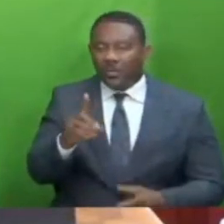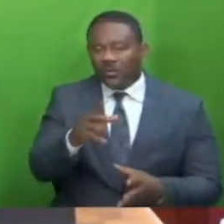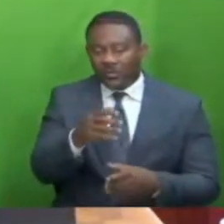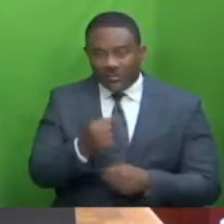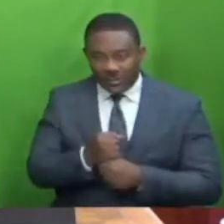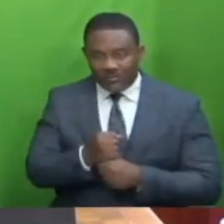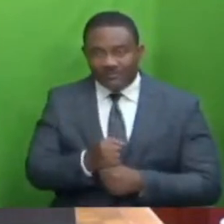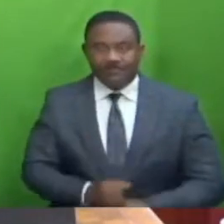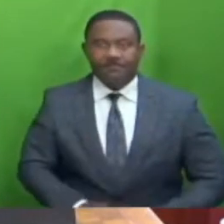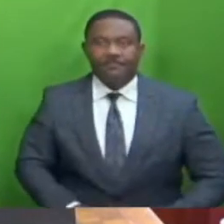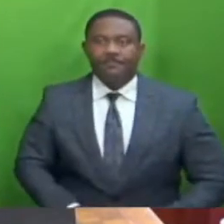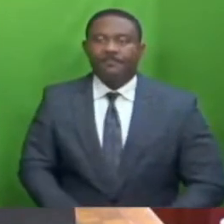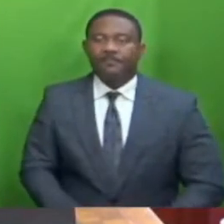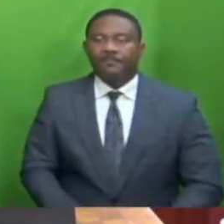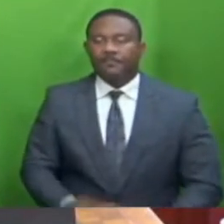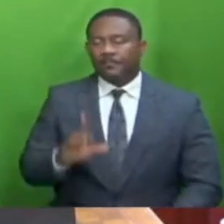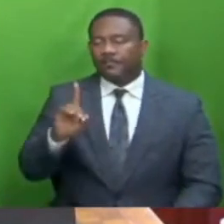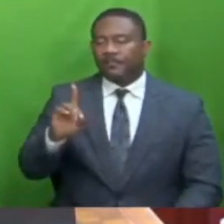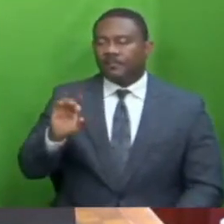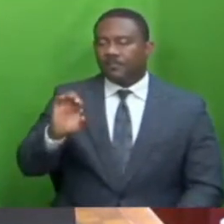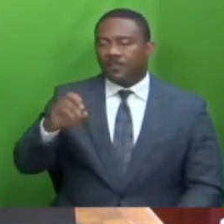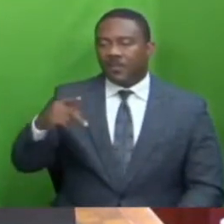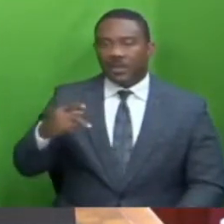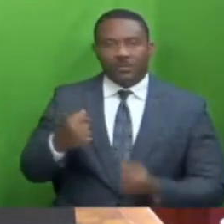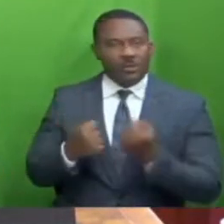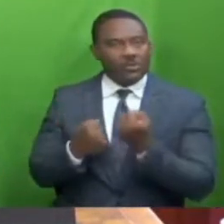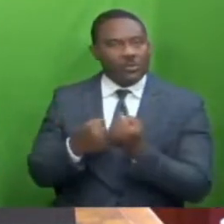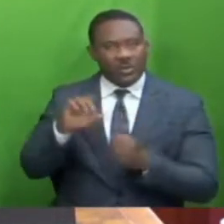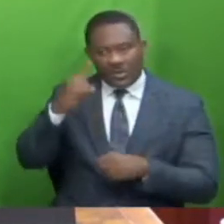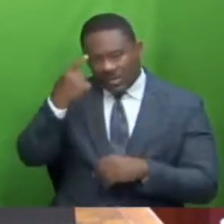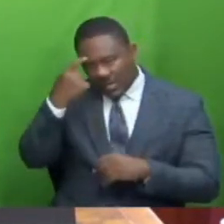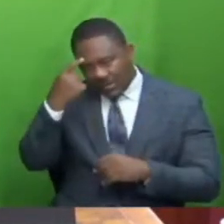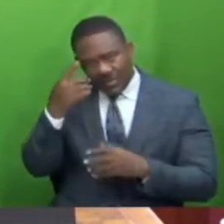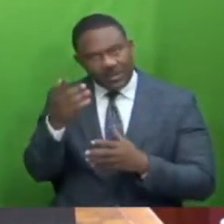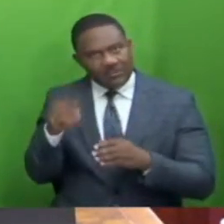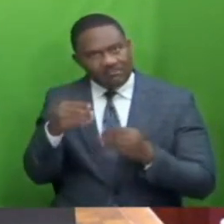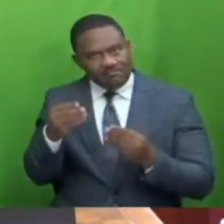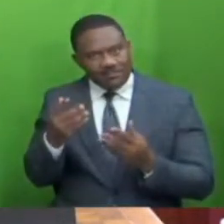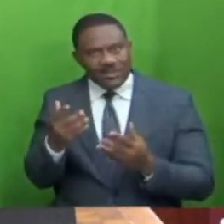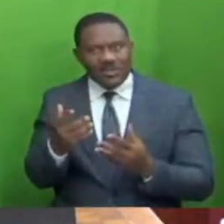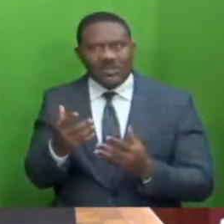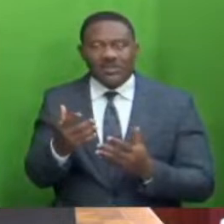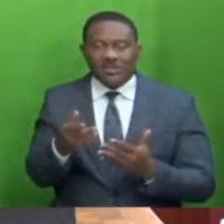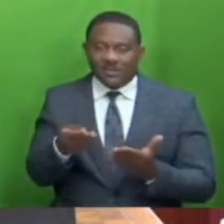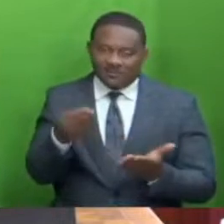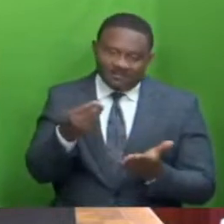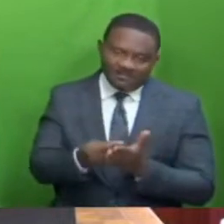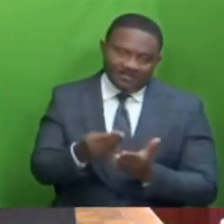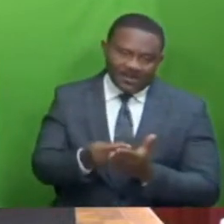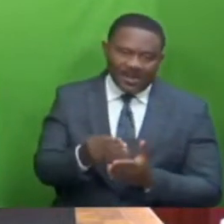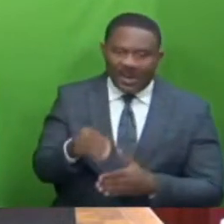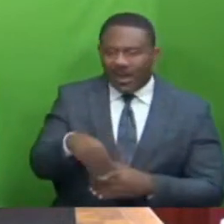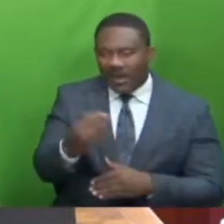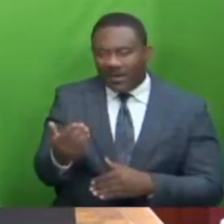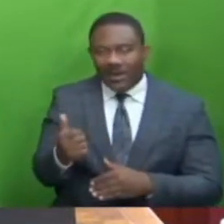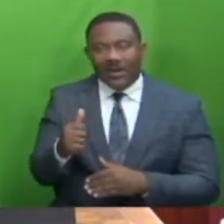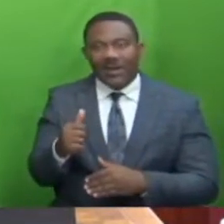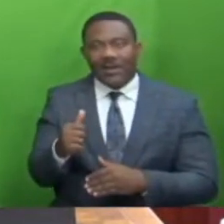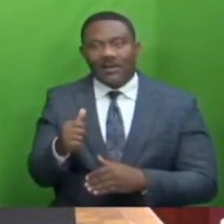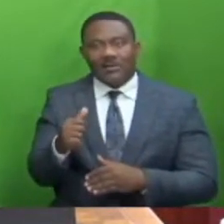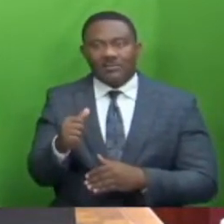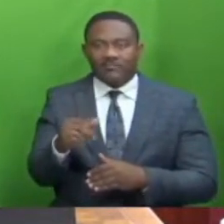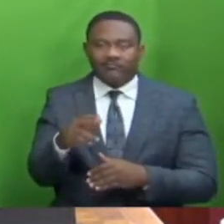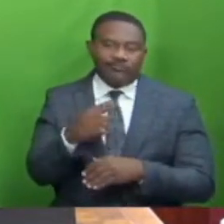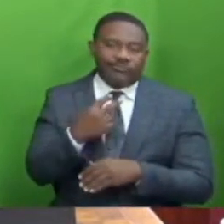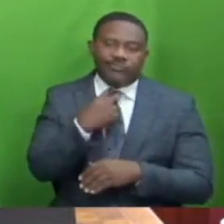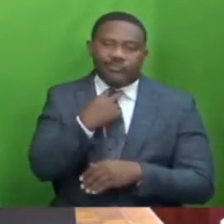has provided the government with increased fiscal flexibility and addressed cash and other liquidity constraints. Once